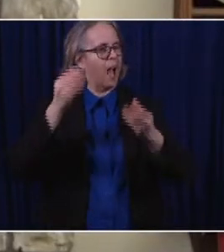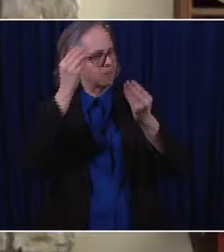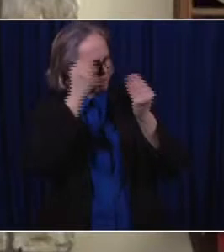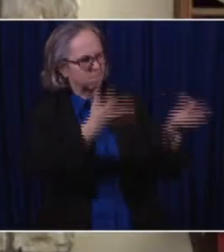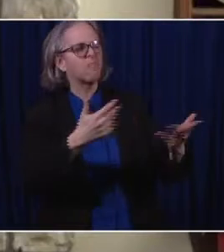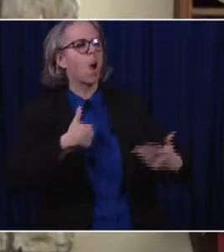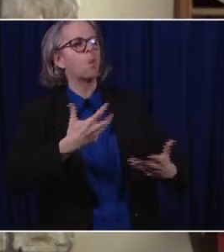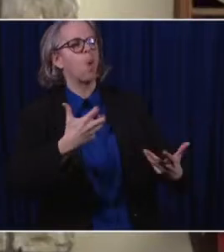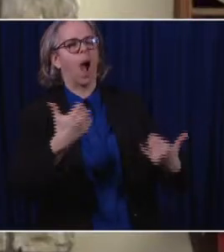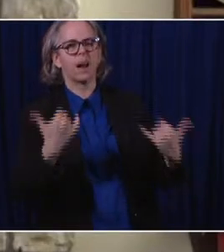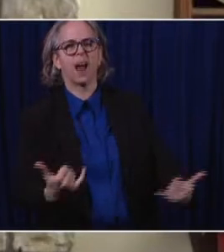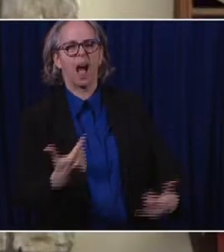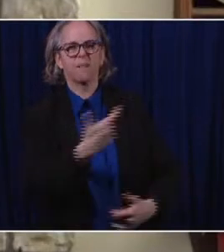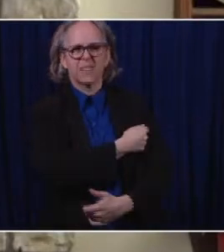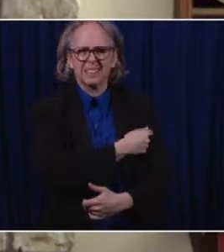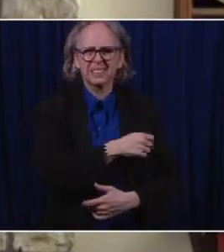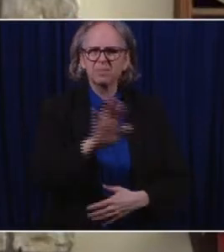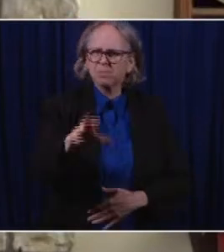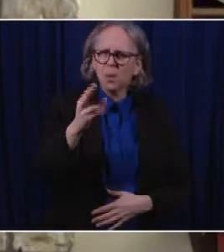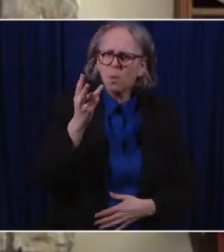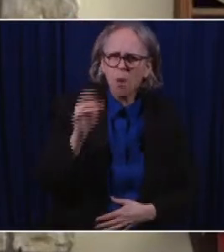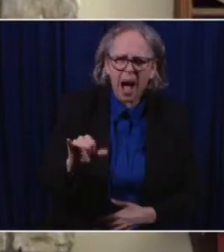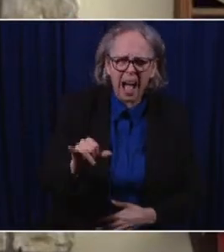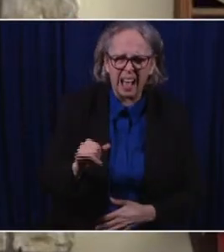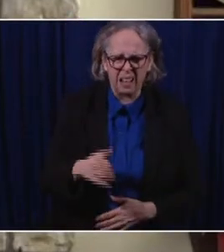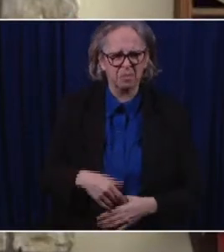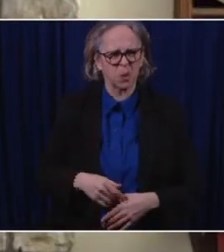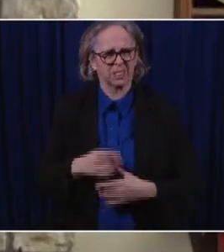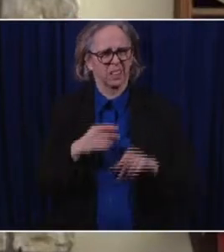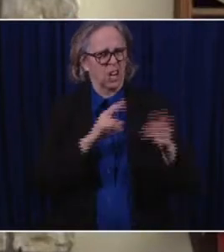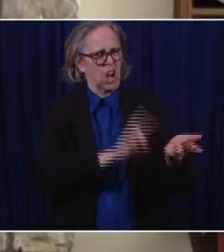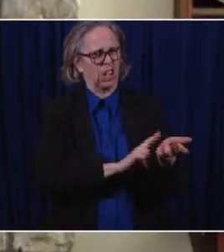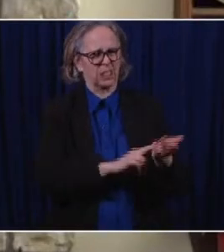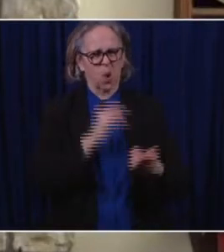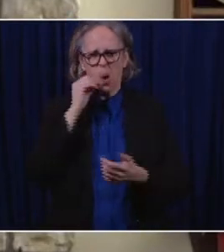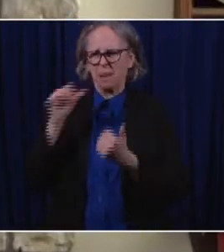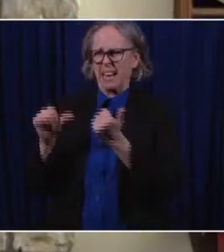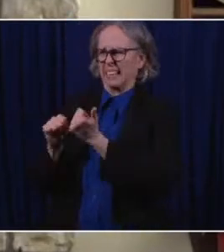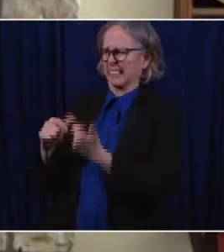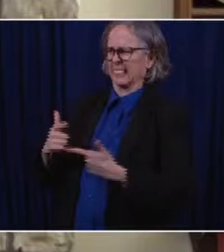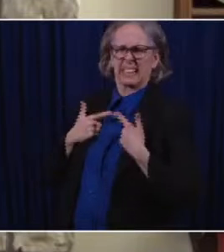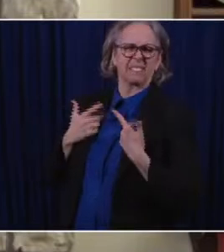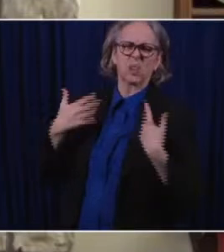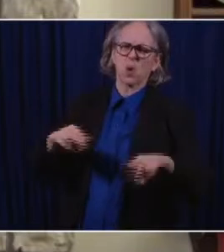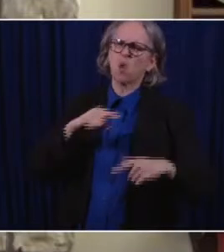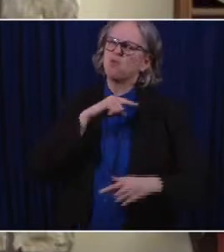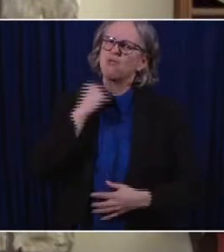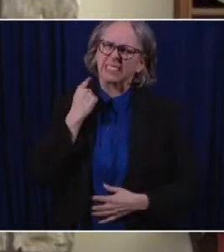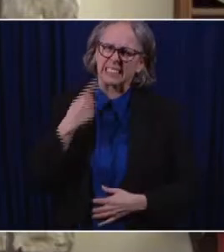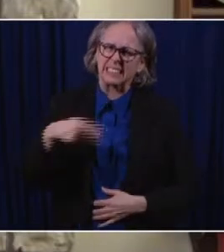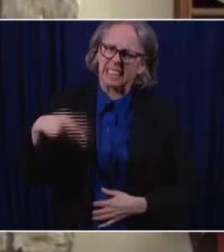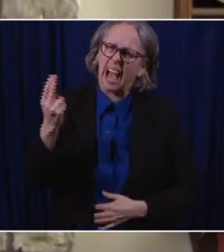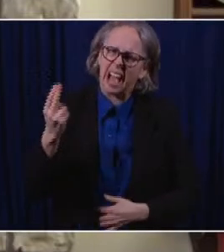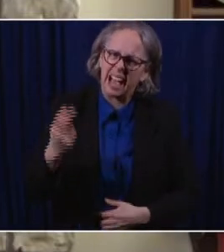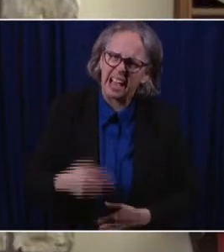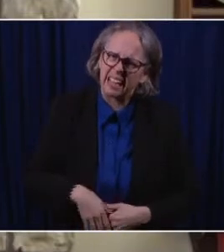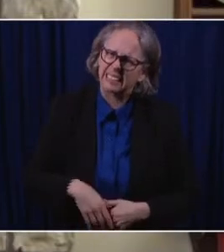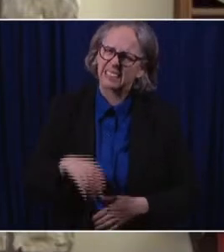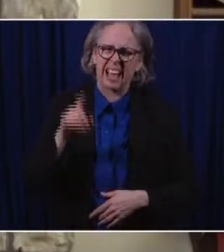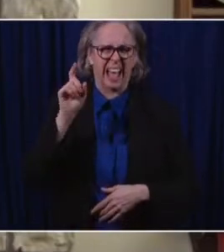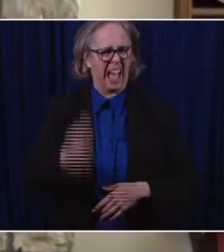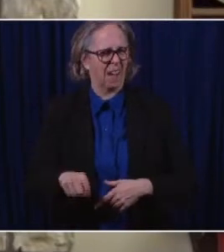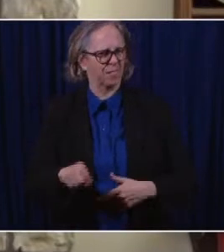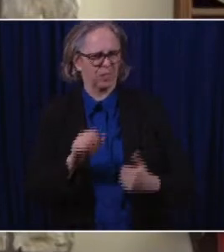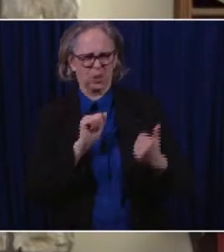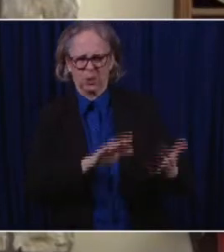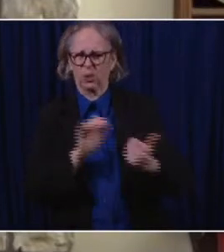very important for us to stay right on top of this so that the staff members have the opportunity to get vaccinated, but